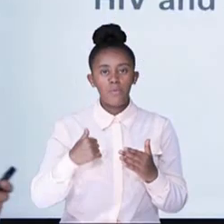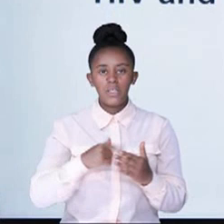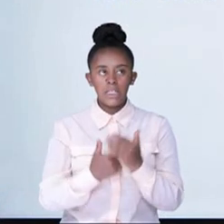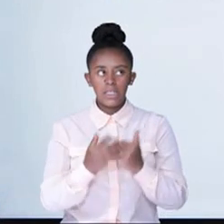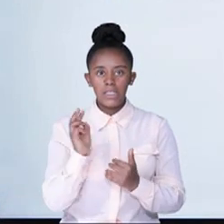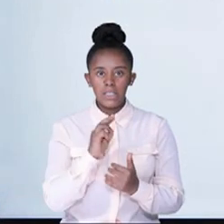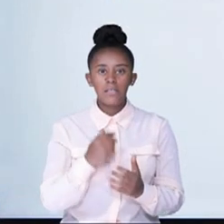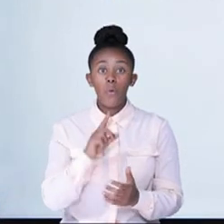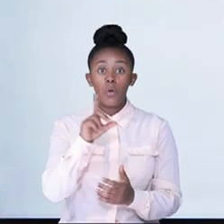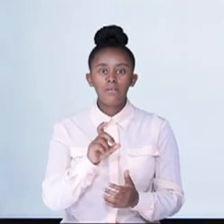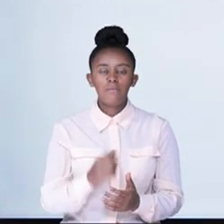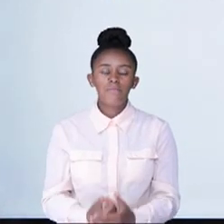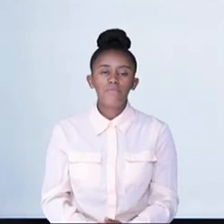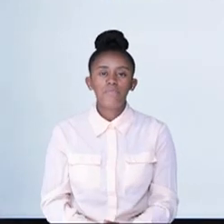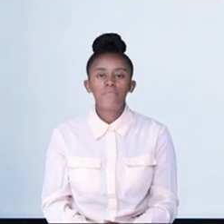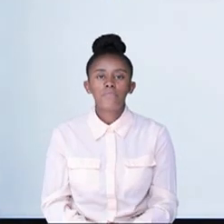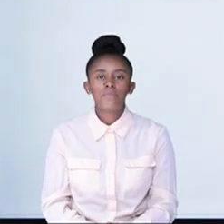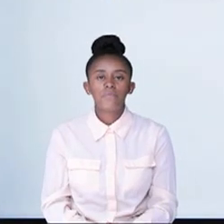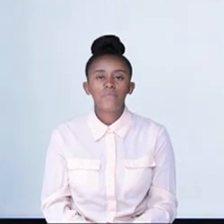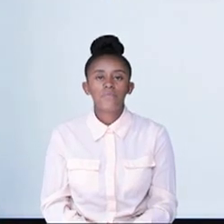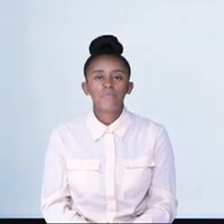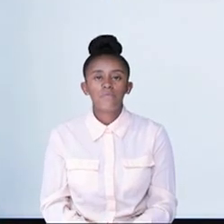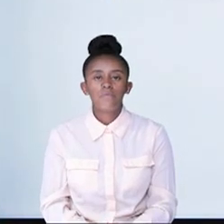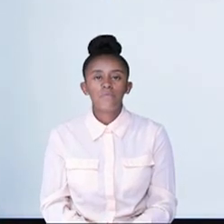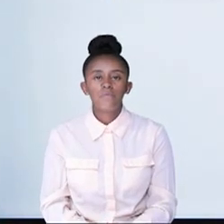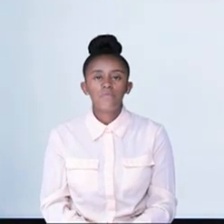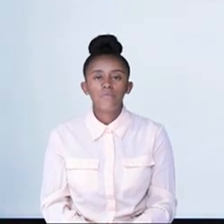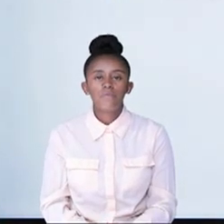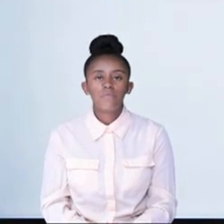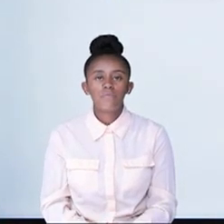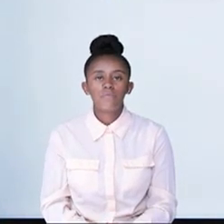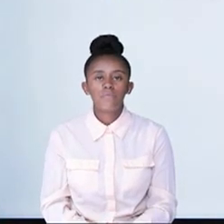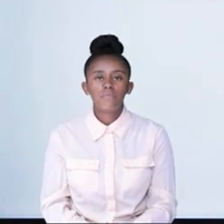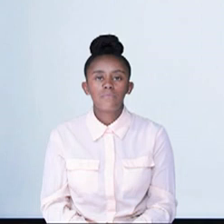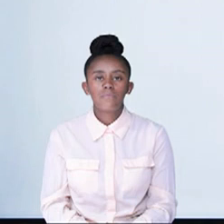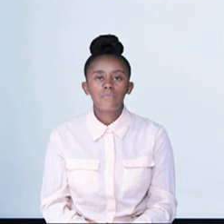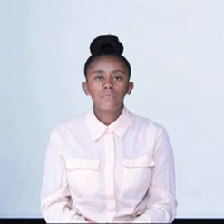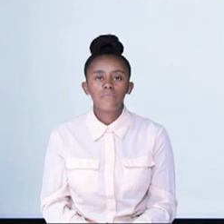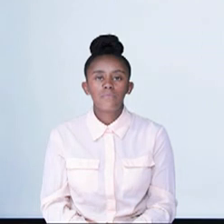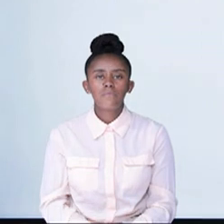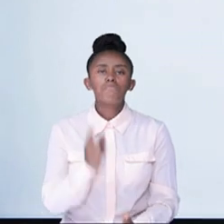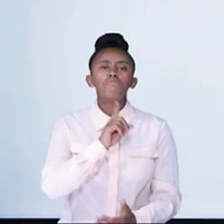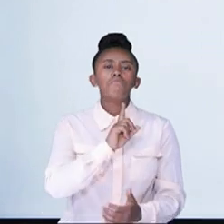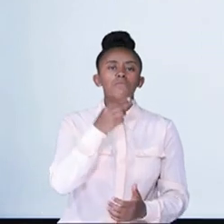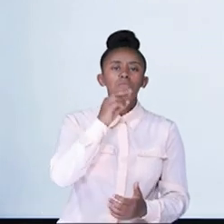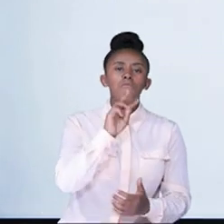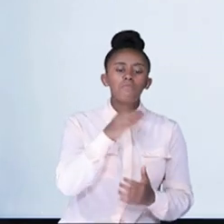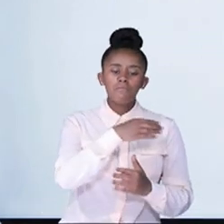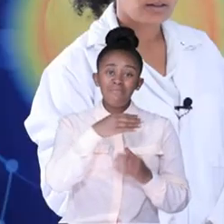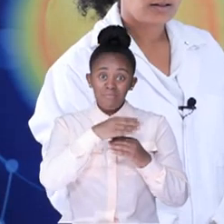discussed. Here we have one question that says, what is the difference between HIV